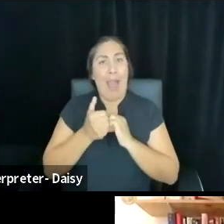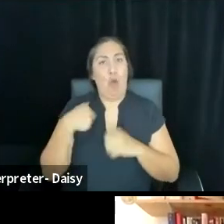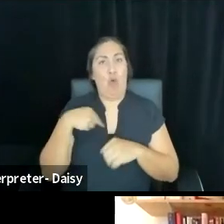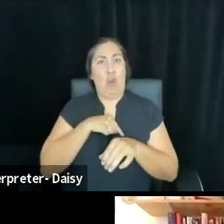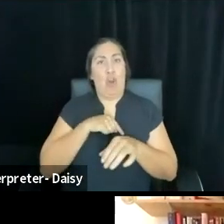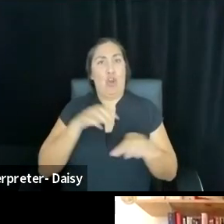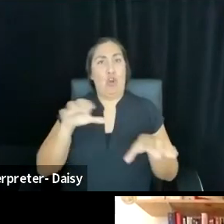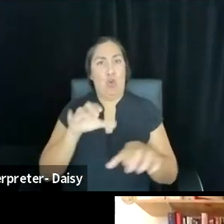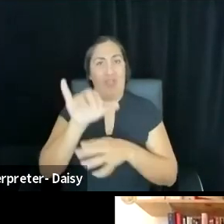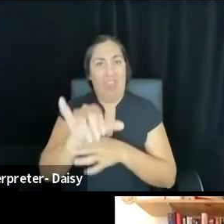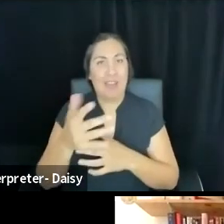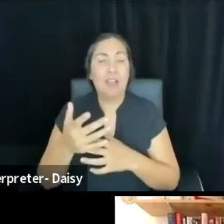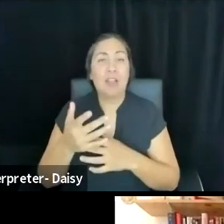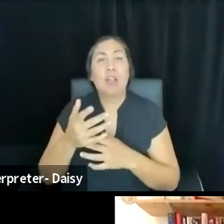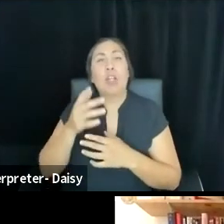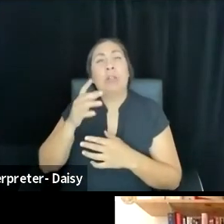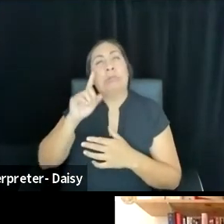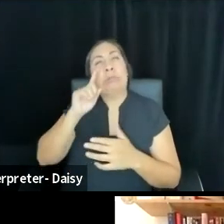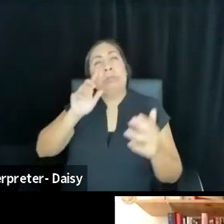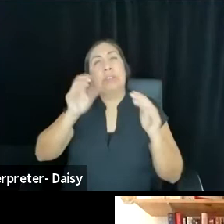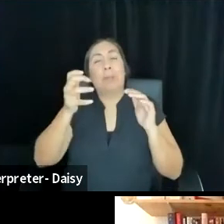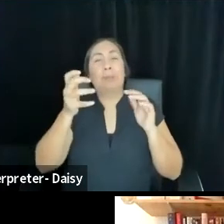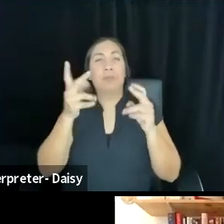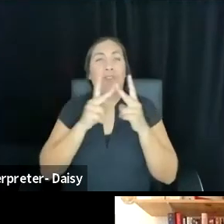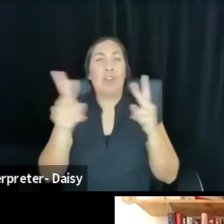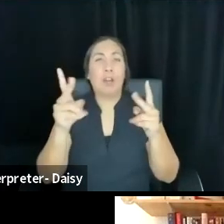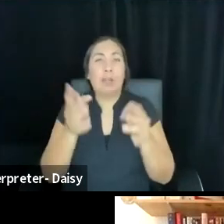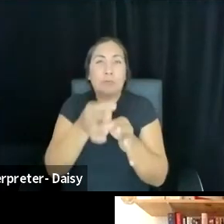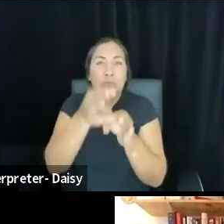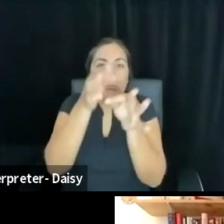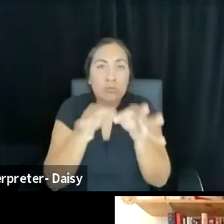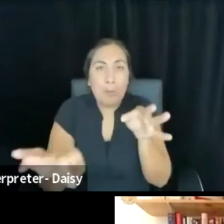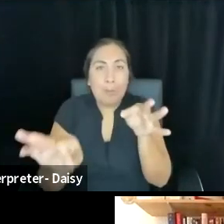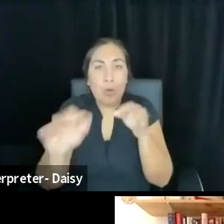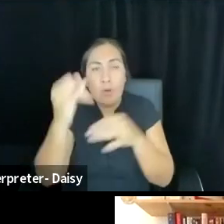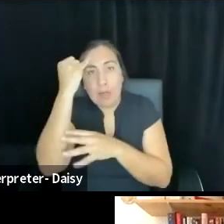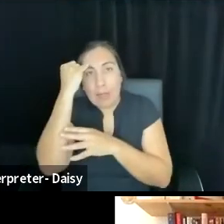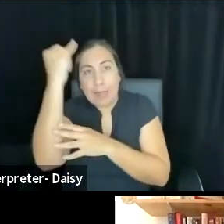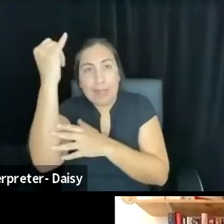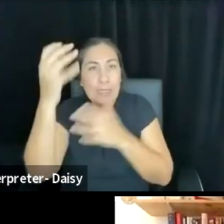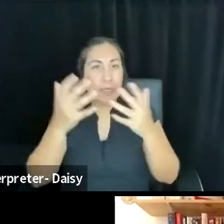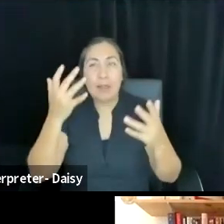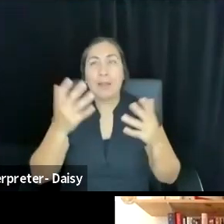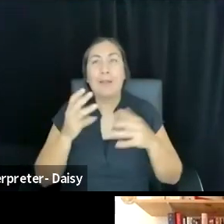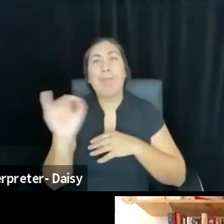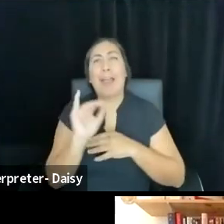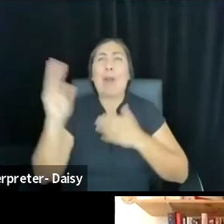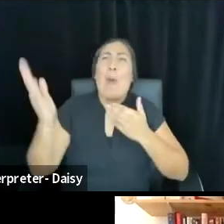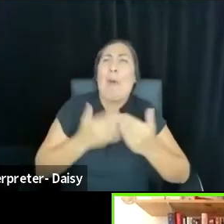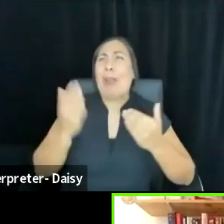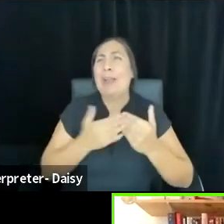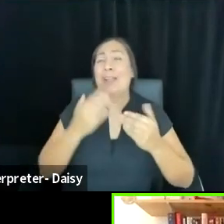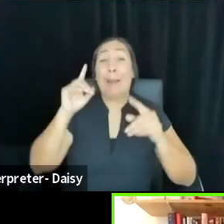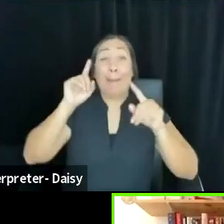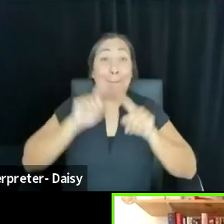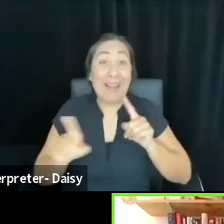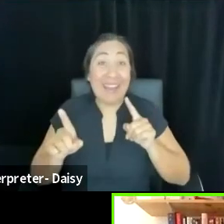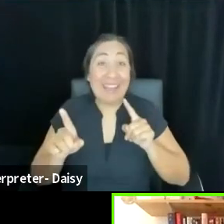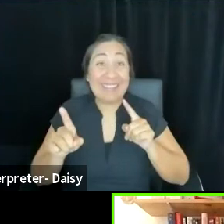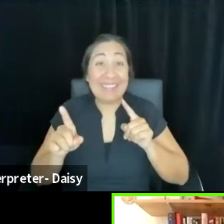It seems like such a simple idea and like a sort of no-brainer, but that is— Big